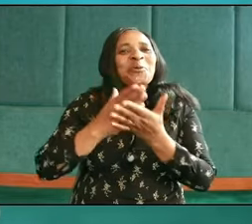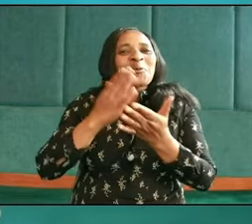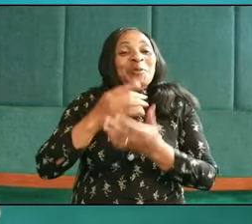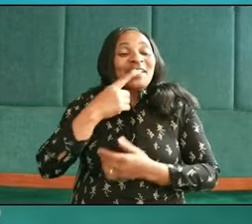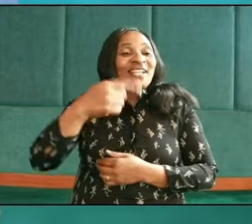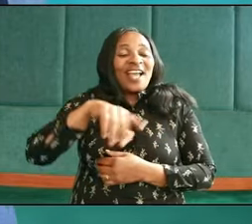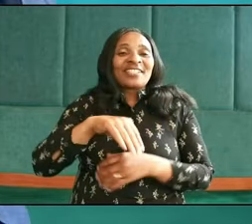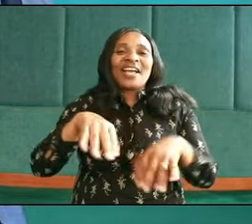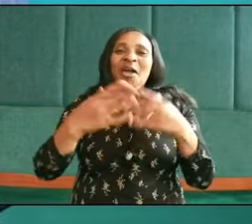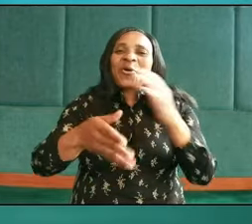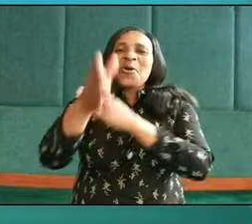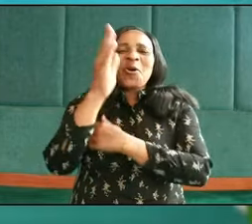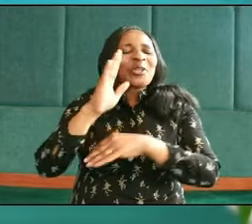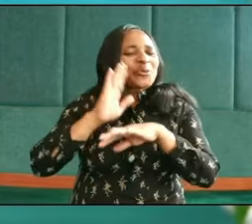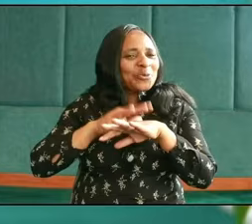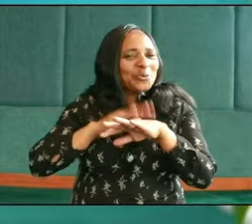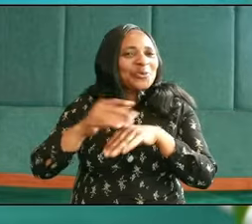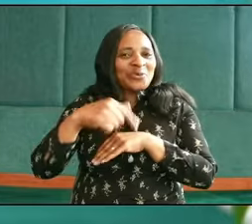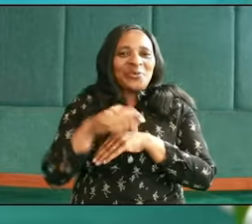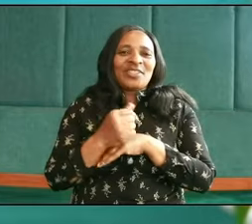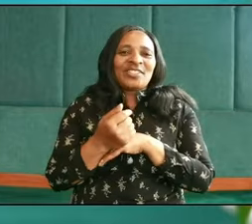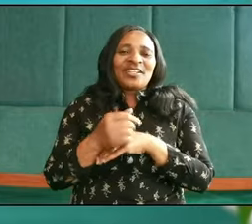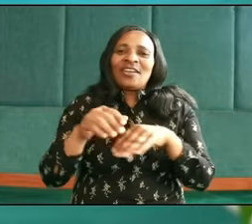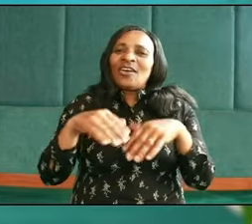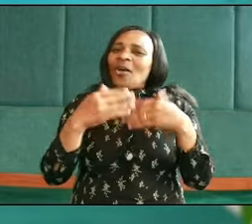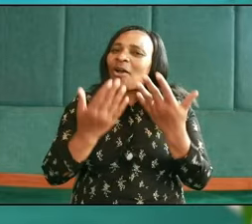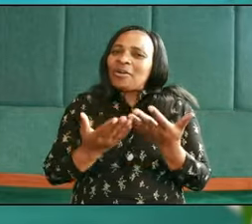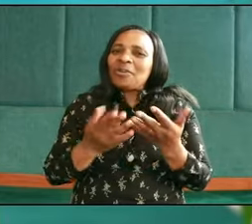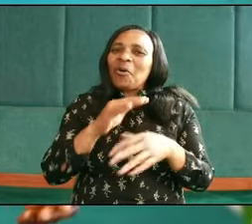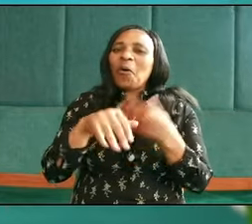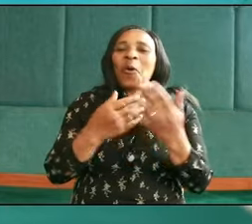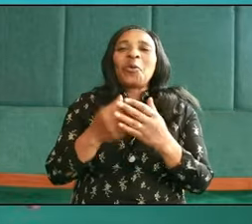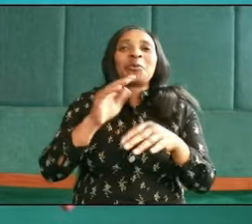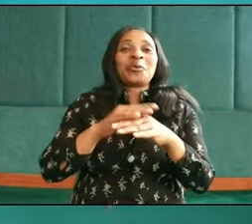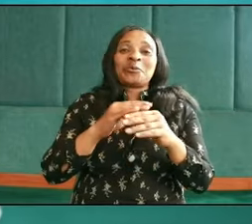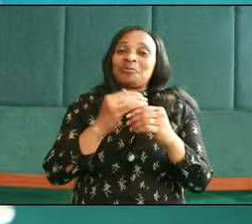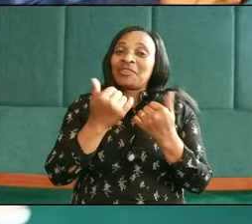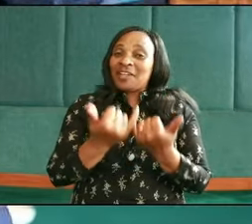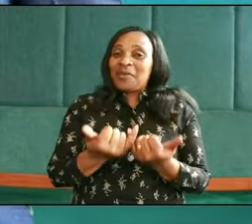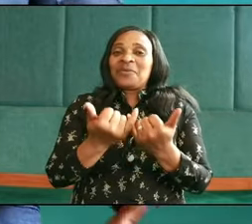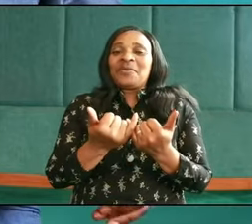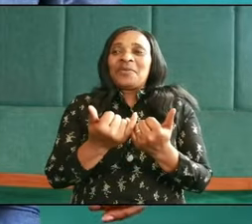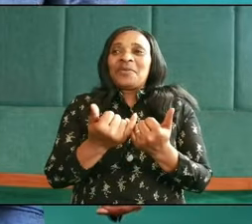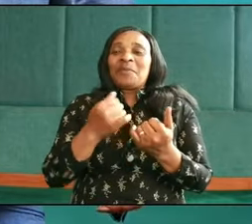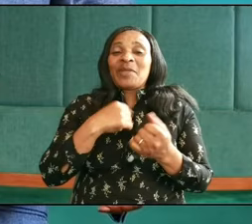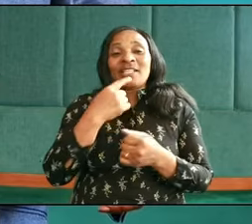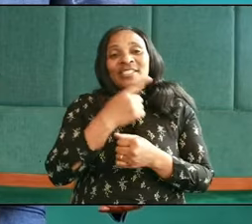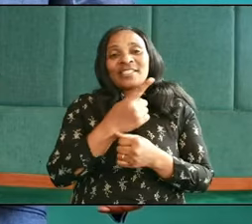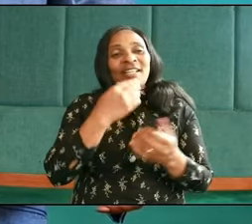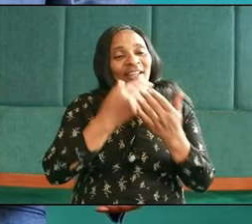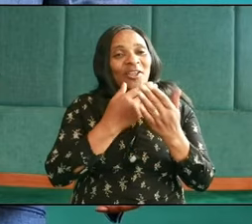telling us how God is so good to us, and God is doing miracles. By the way, and I thank you, Elder,